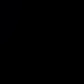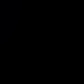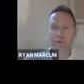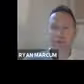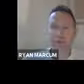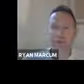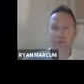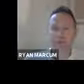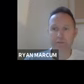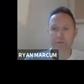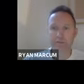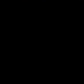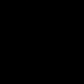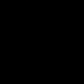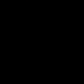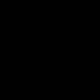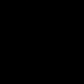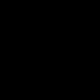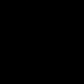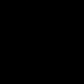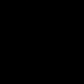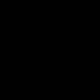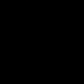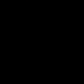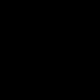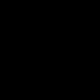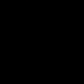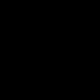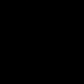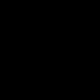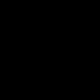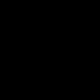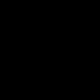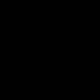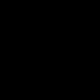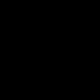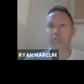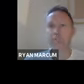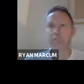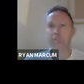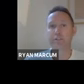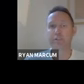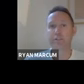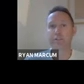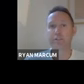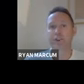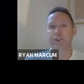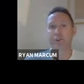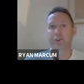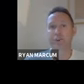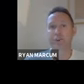It is 35 acres. It's 35 acres. And we're, yes, ma'am. And we're not utilizing all 35 acres. So